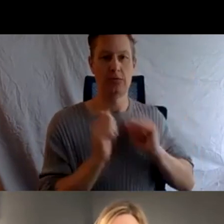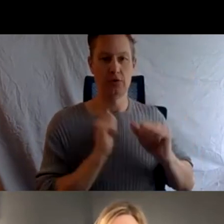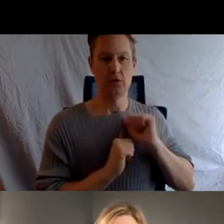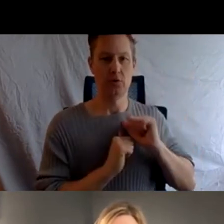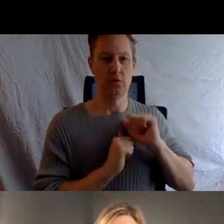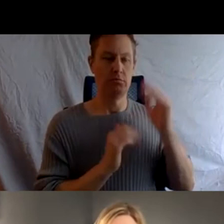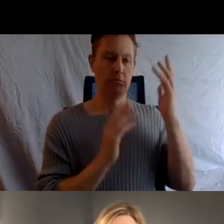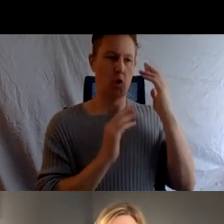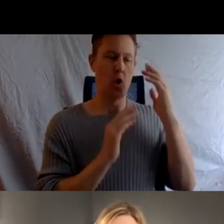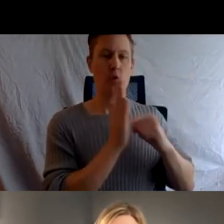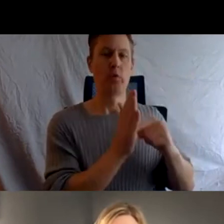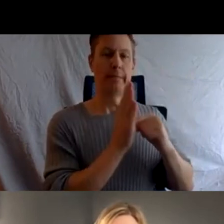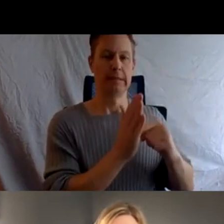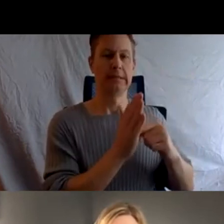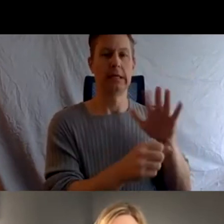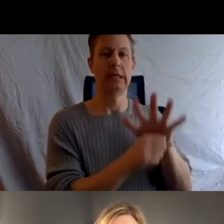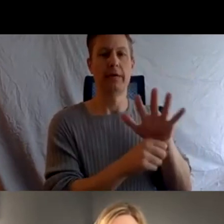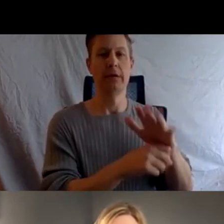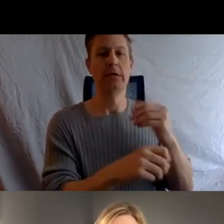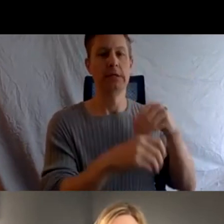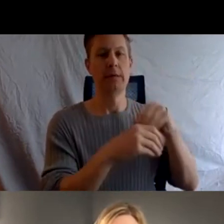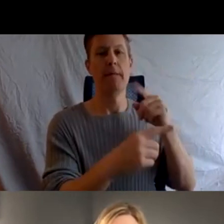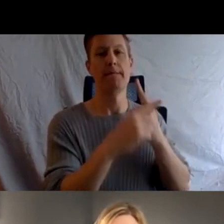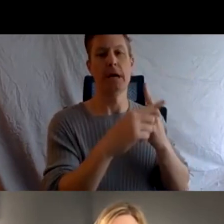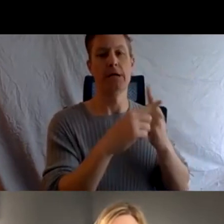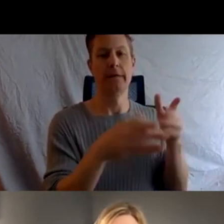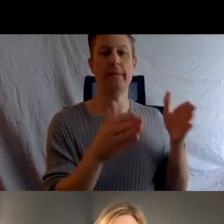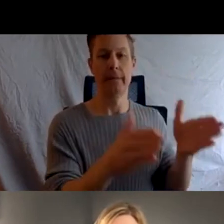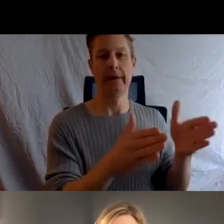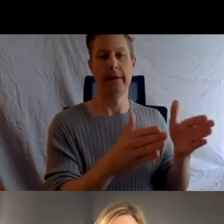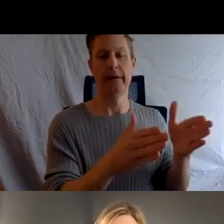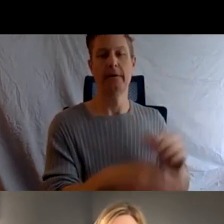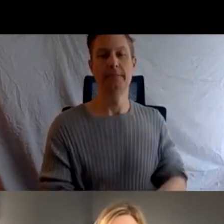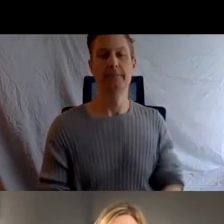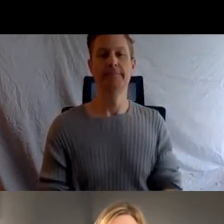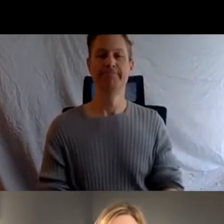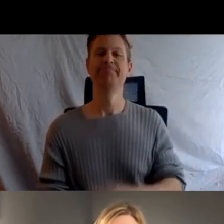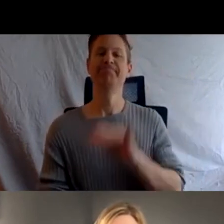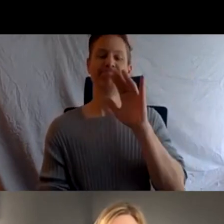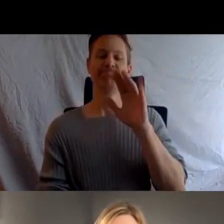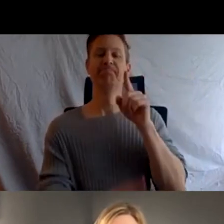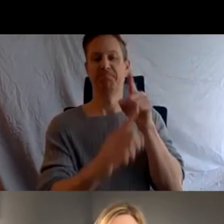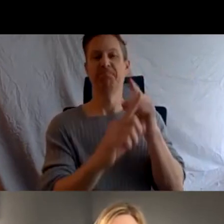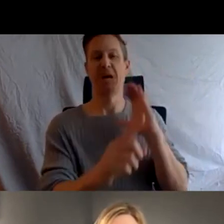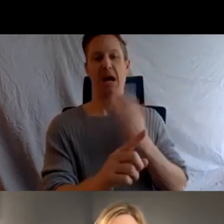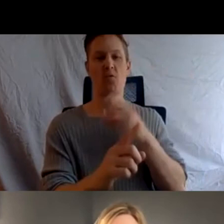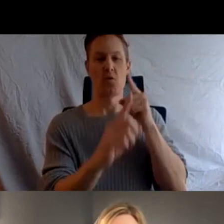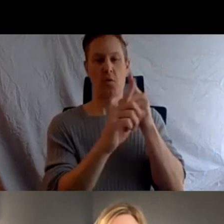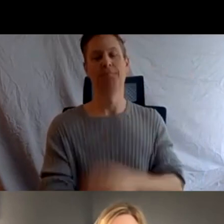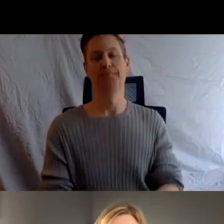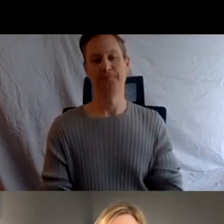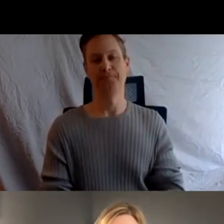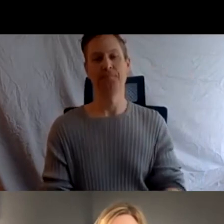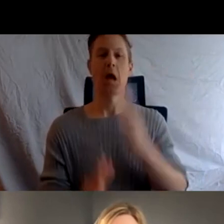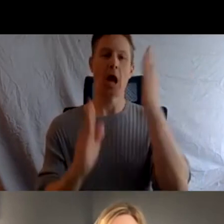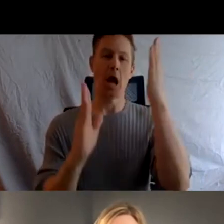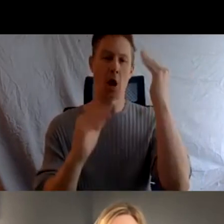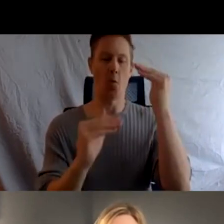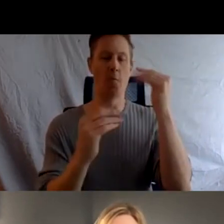it's represented in a positive way. And that was our goal. So I hope we achieved